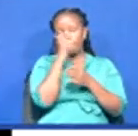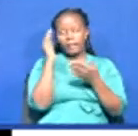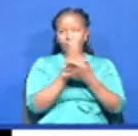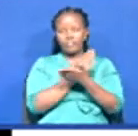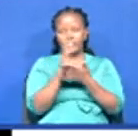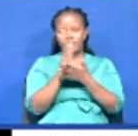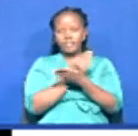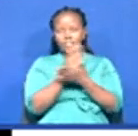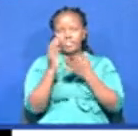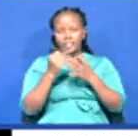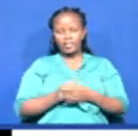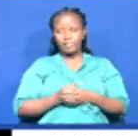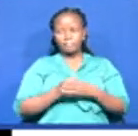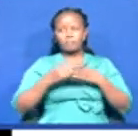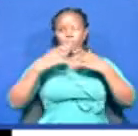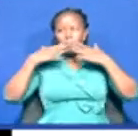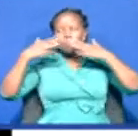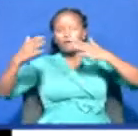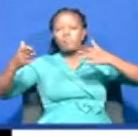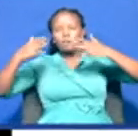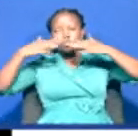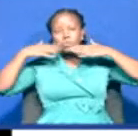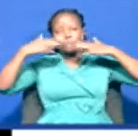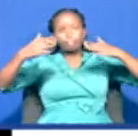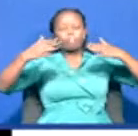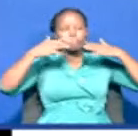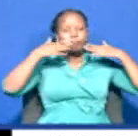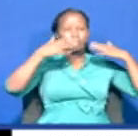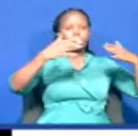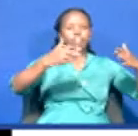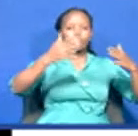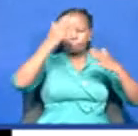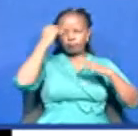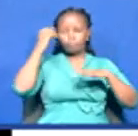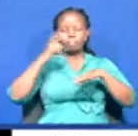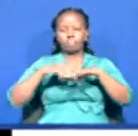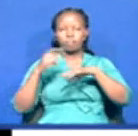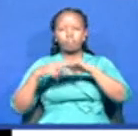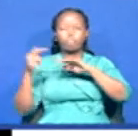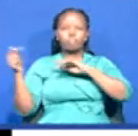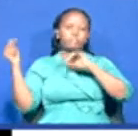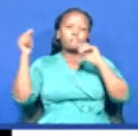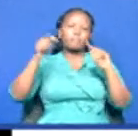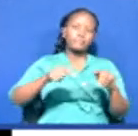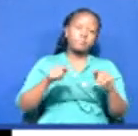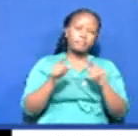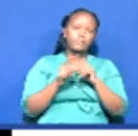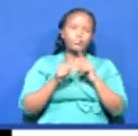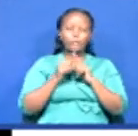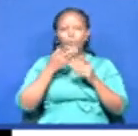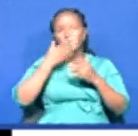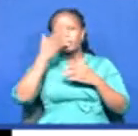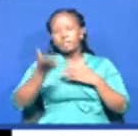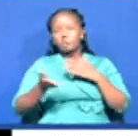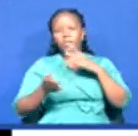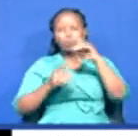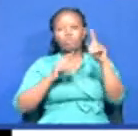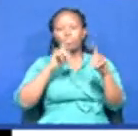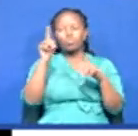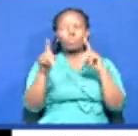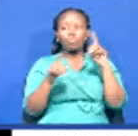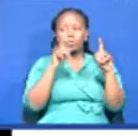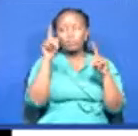Very good. Thank you so very much indeed, team, for finding time to be here and, of course, responding to those questions. And now the real